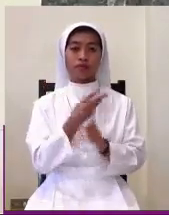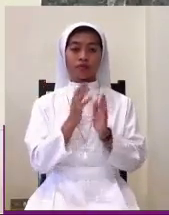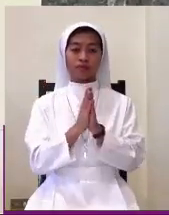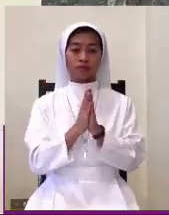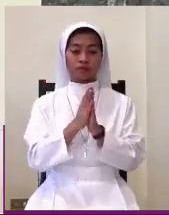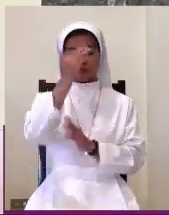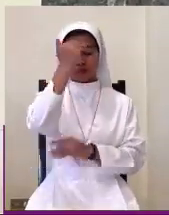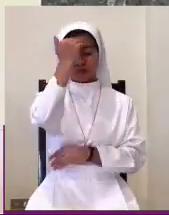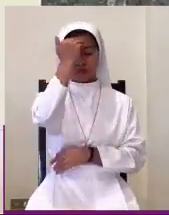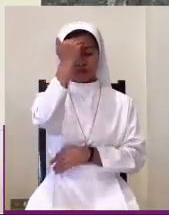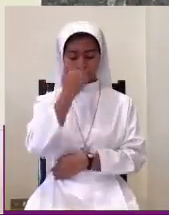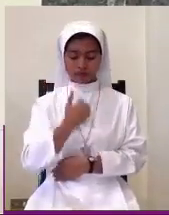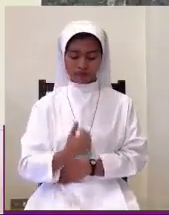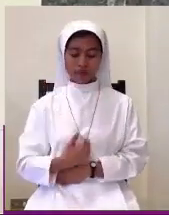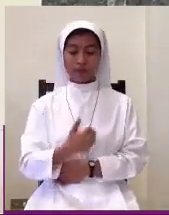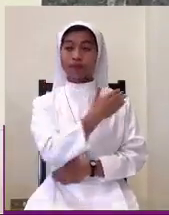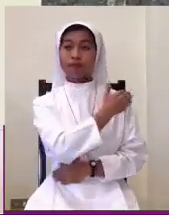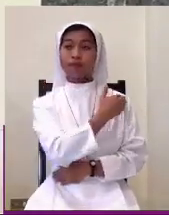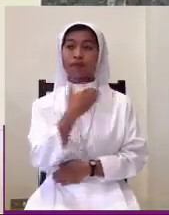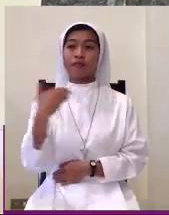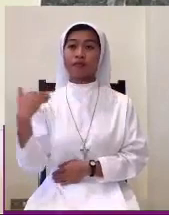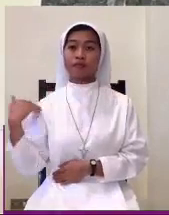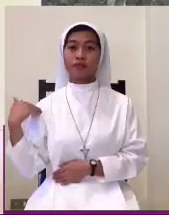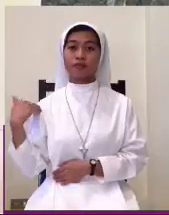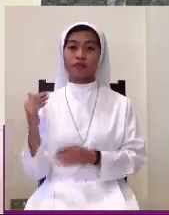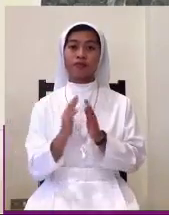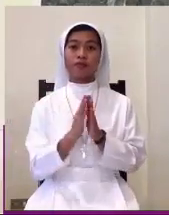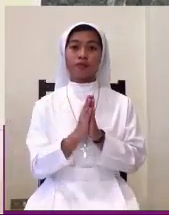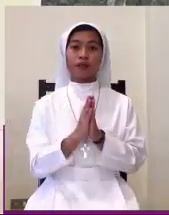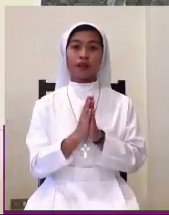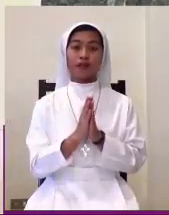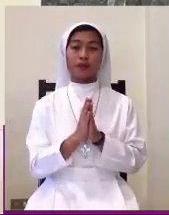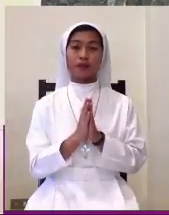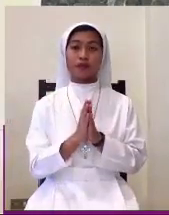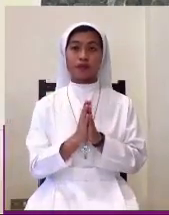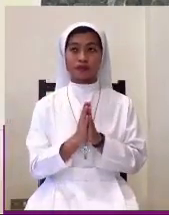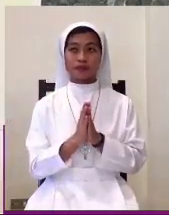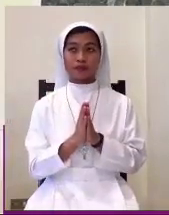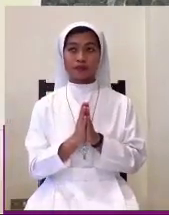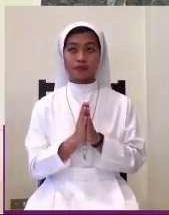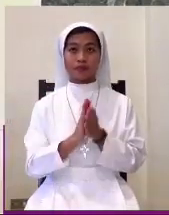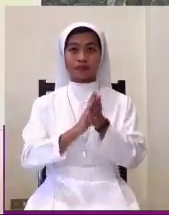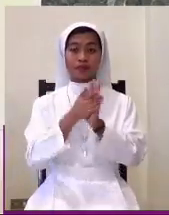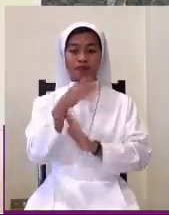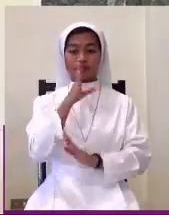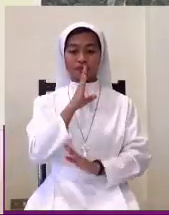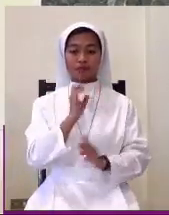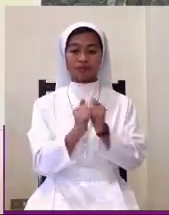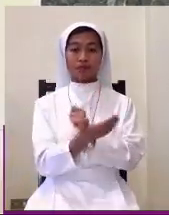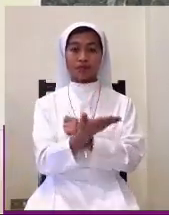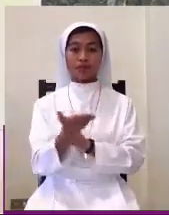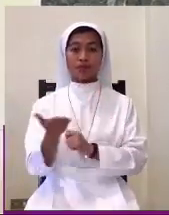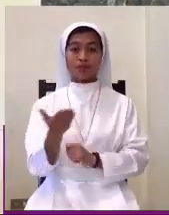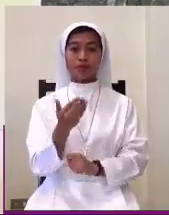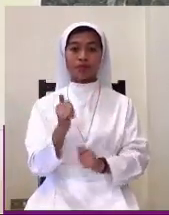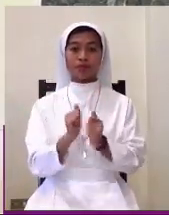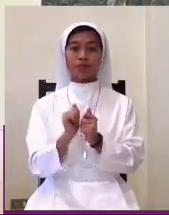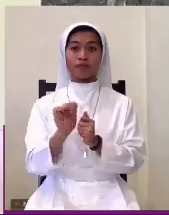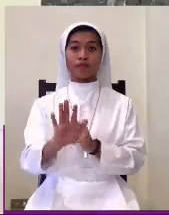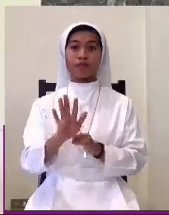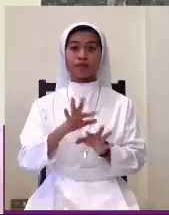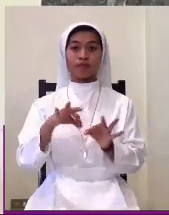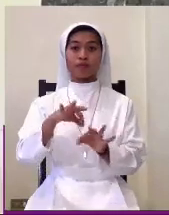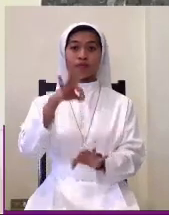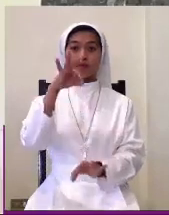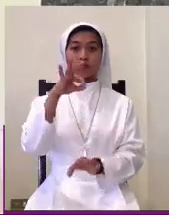of the Father, and of the Son, and of the Holy Spirit. Amen. Peace be with you. And with your spirit.